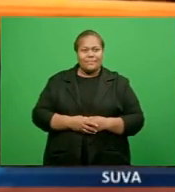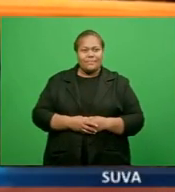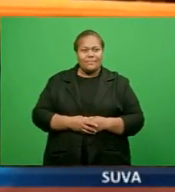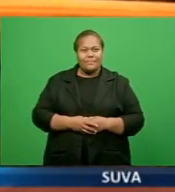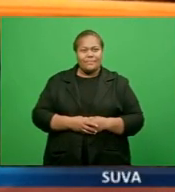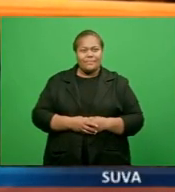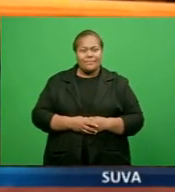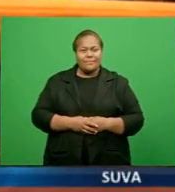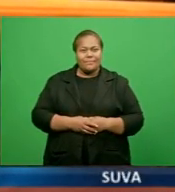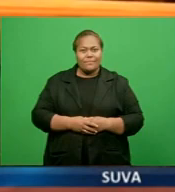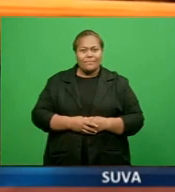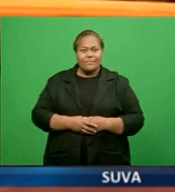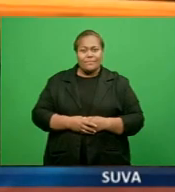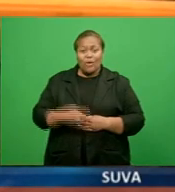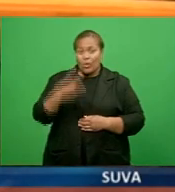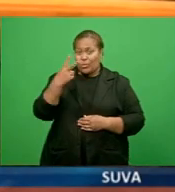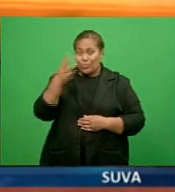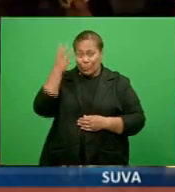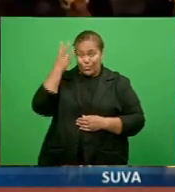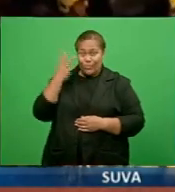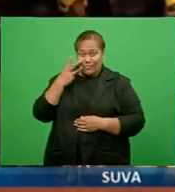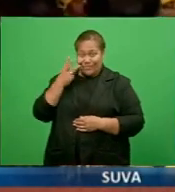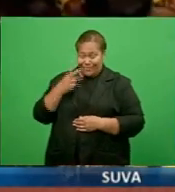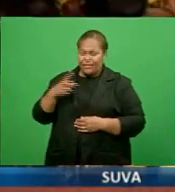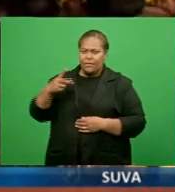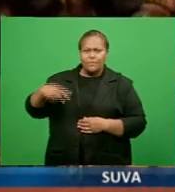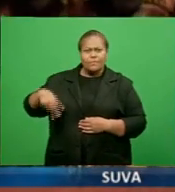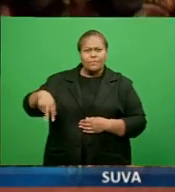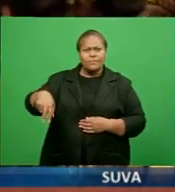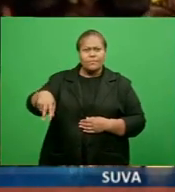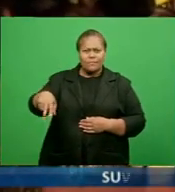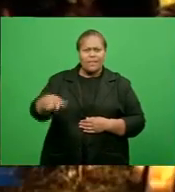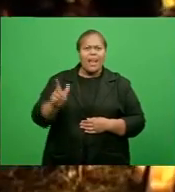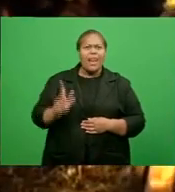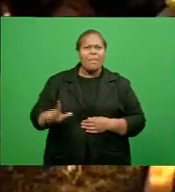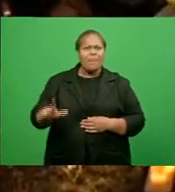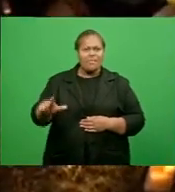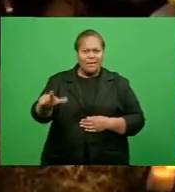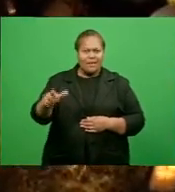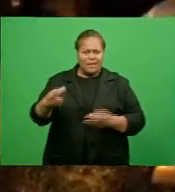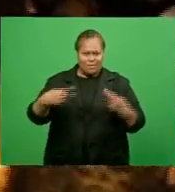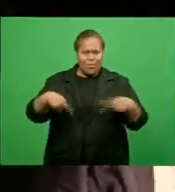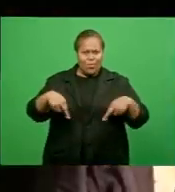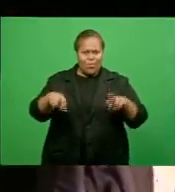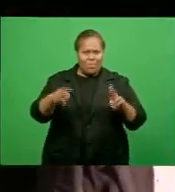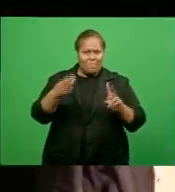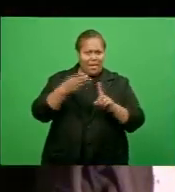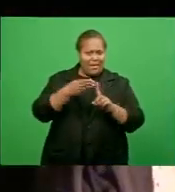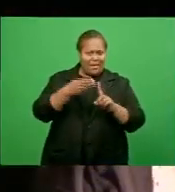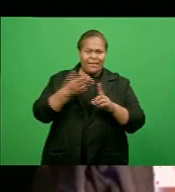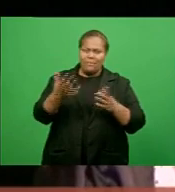Matare and Begum were walking along the Lambasa-Nambowalu highway but never made it to training.